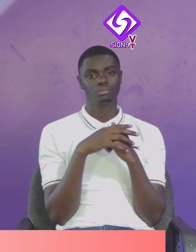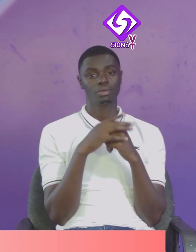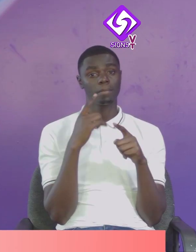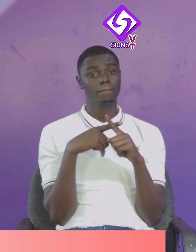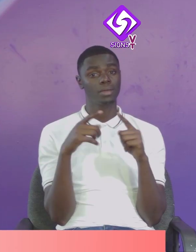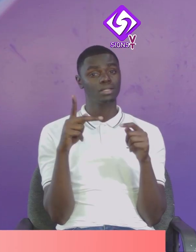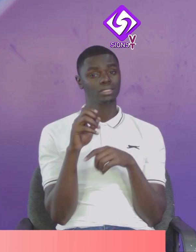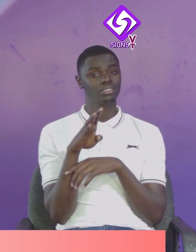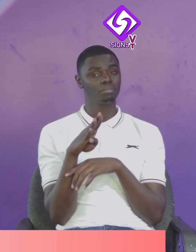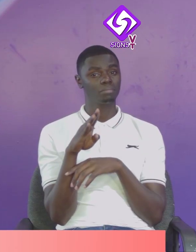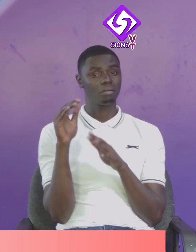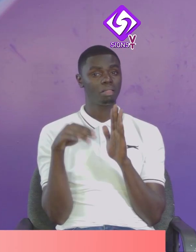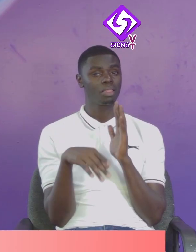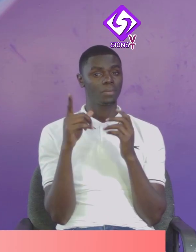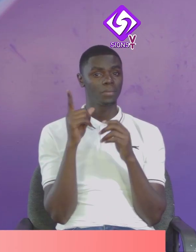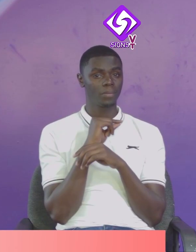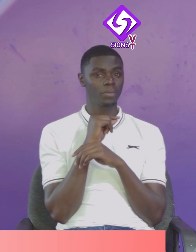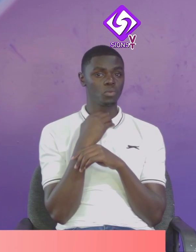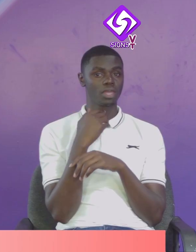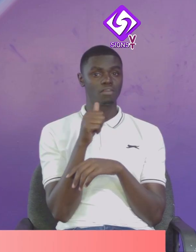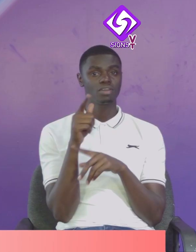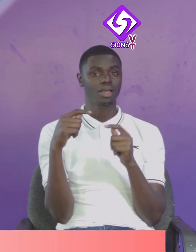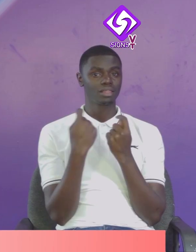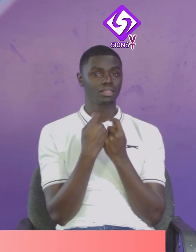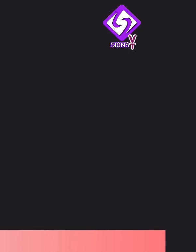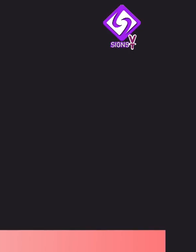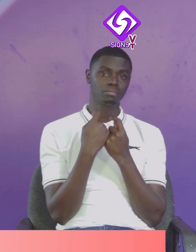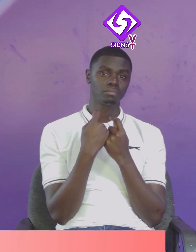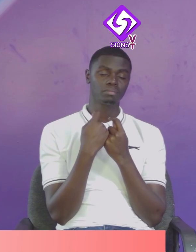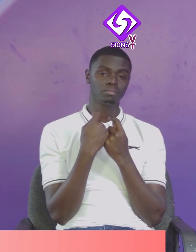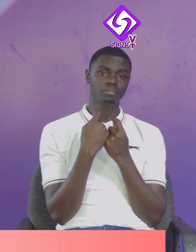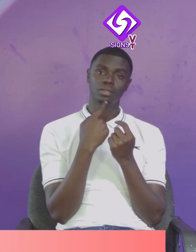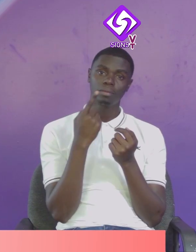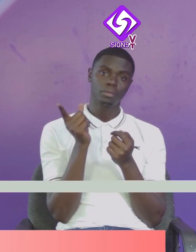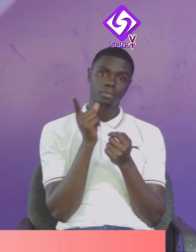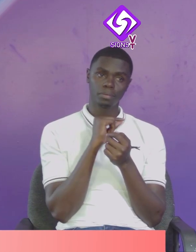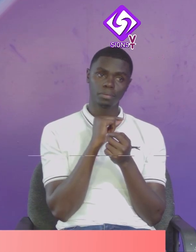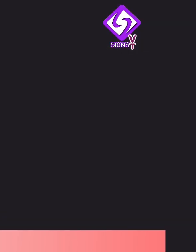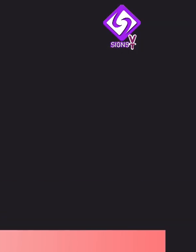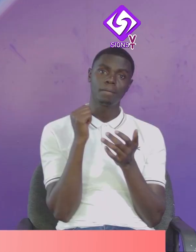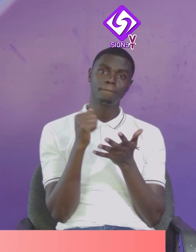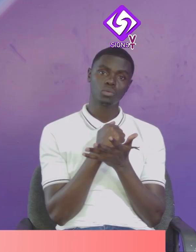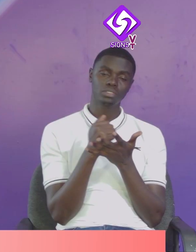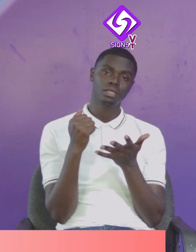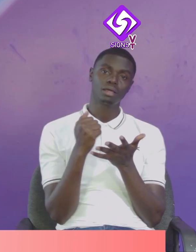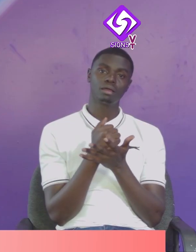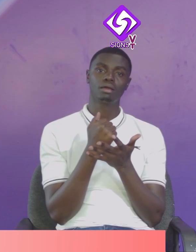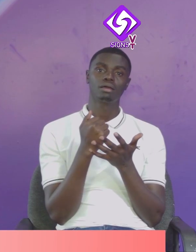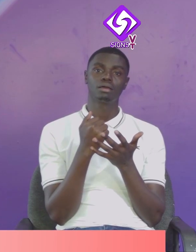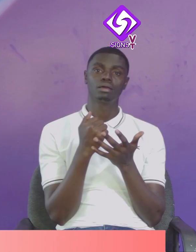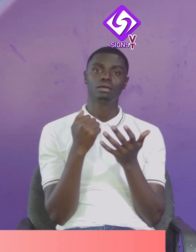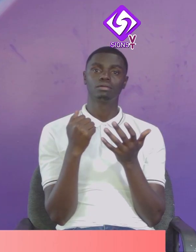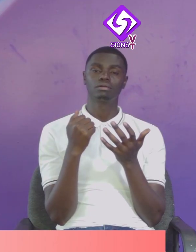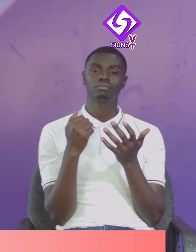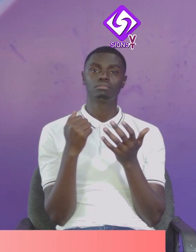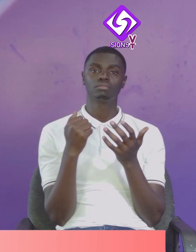KCB has gone down, and we have other teams that I've told you, that's Posta Rangers, Kakamega Homeboys, and Nairobi United. They are